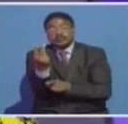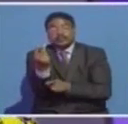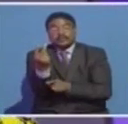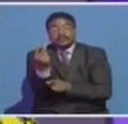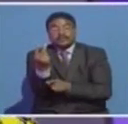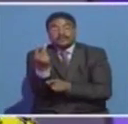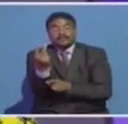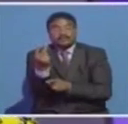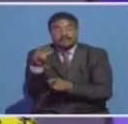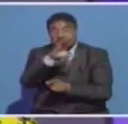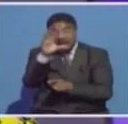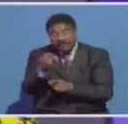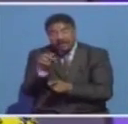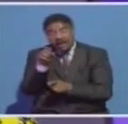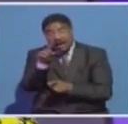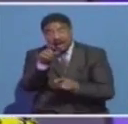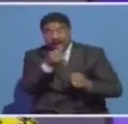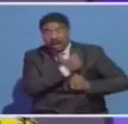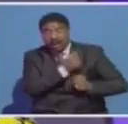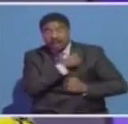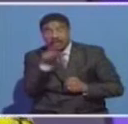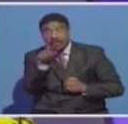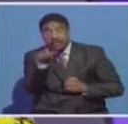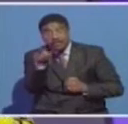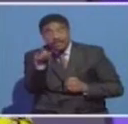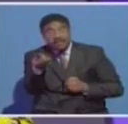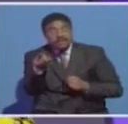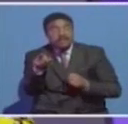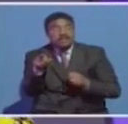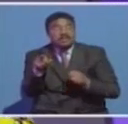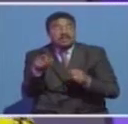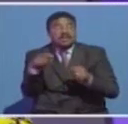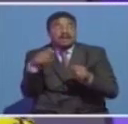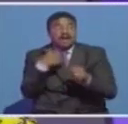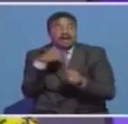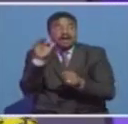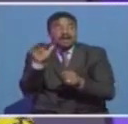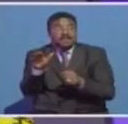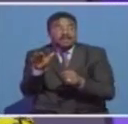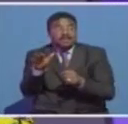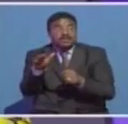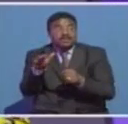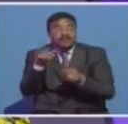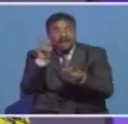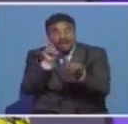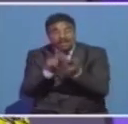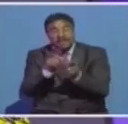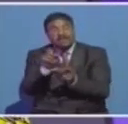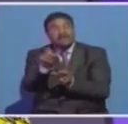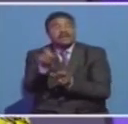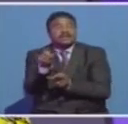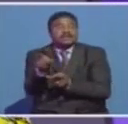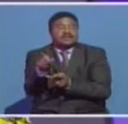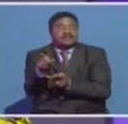the Africa armyworm eats everything. It leaves nothing on the ground, and it comes in swarms. So we are not at that